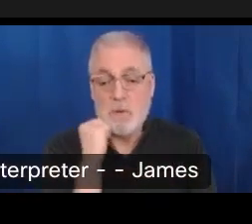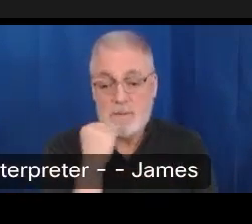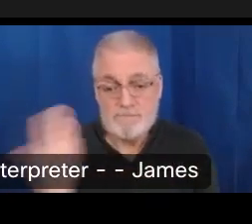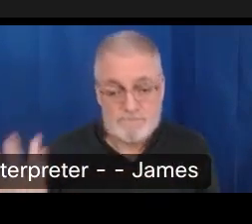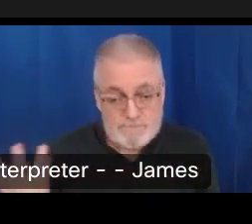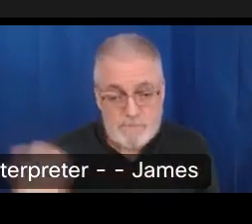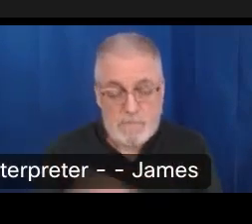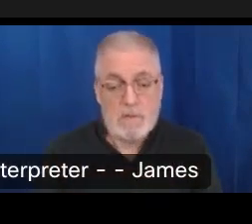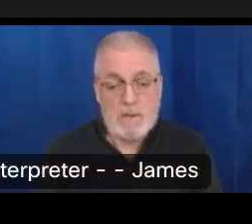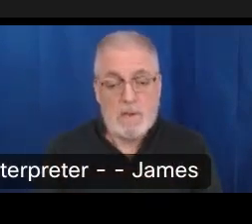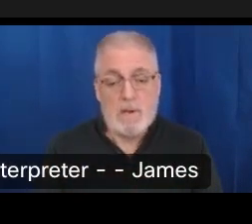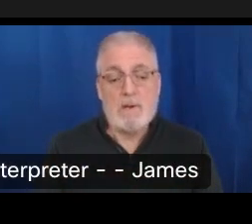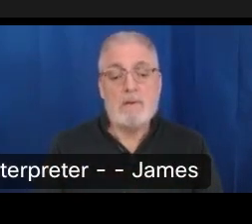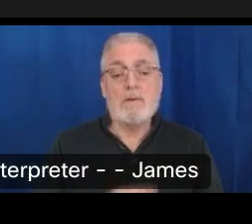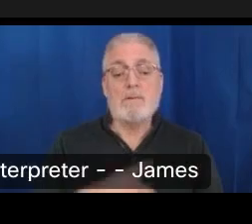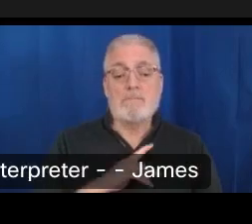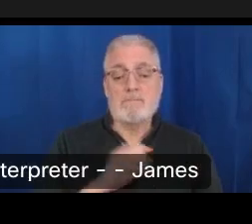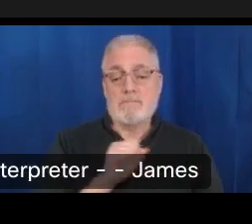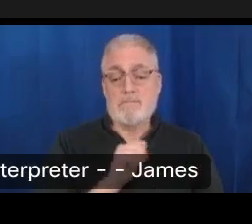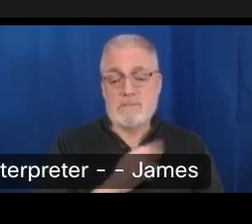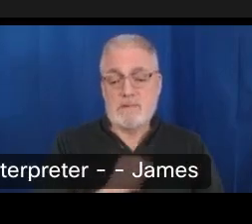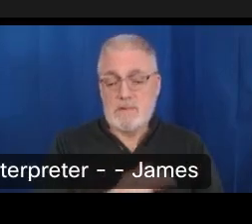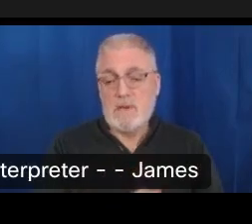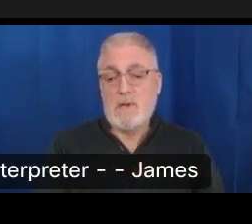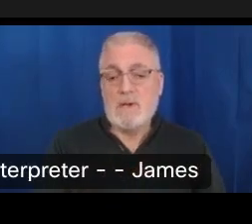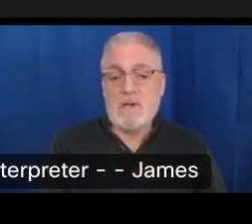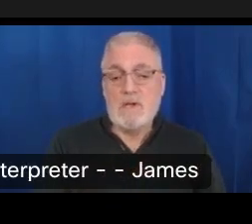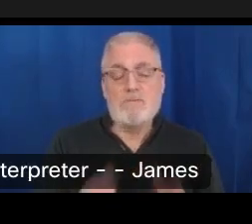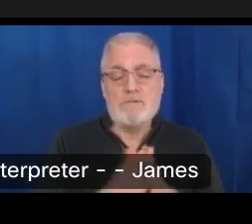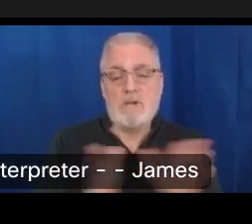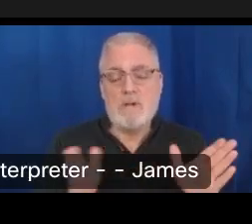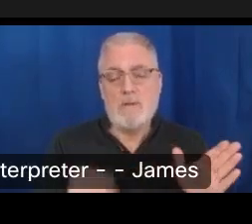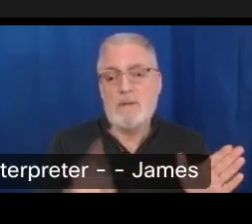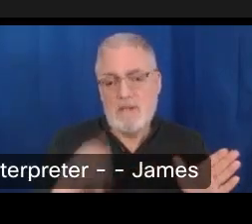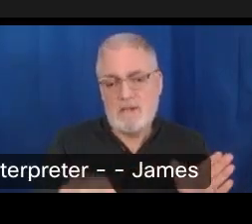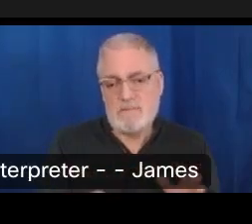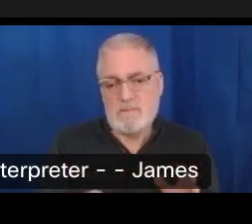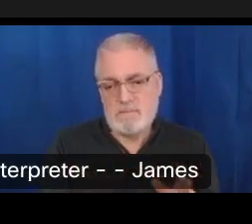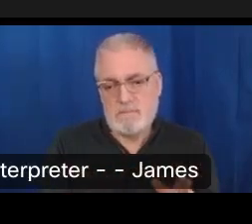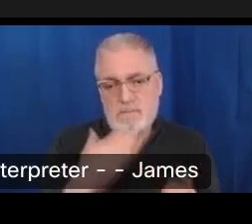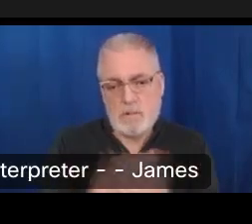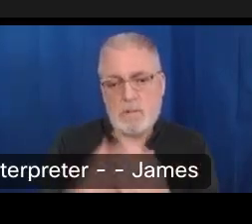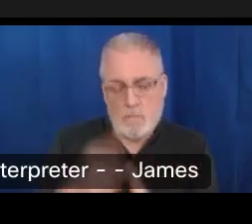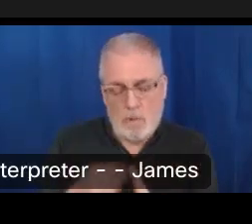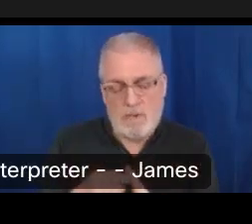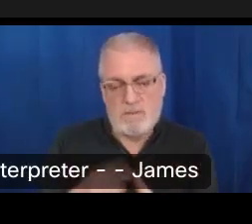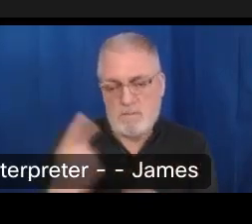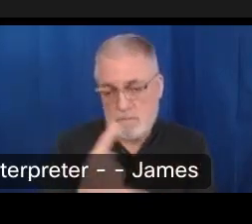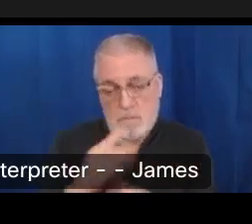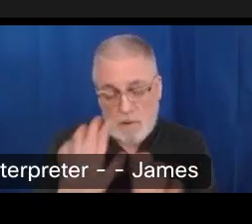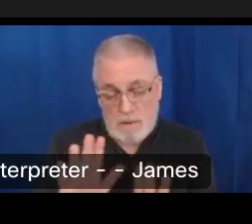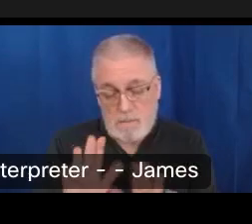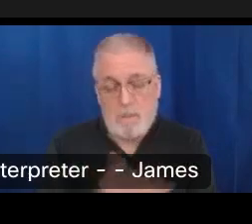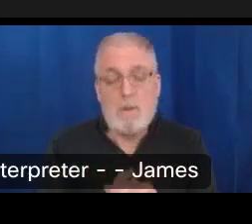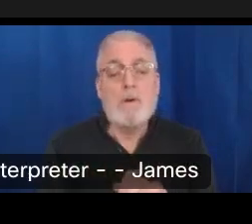And just a general comment on that, if in the regular Medicaid program for somebody who's just trying to